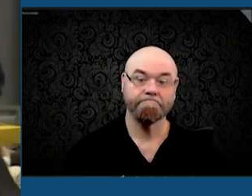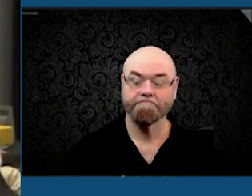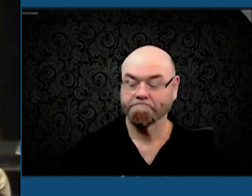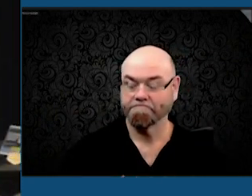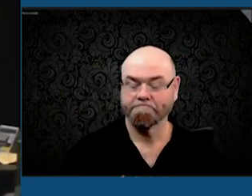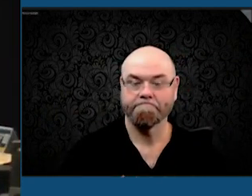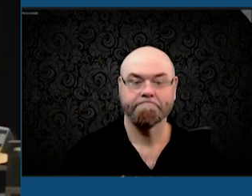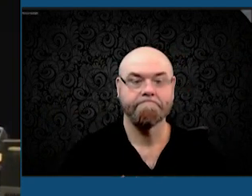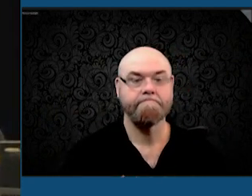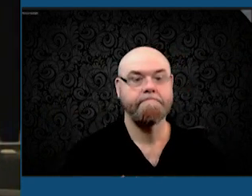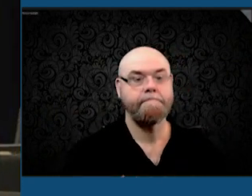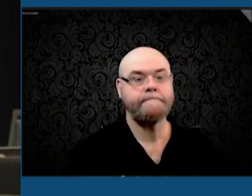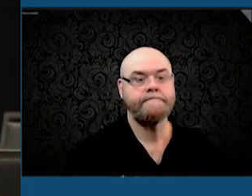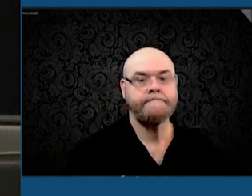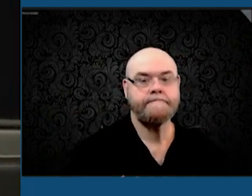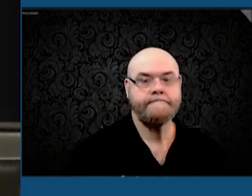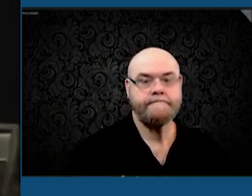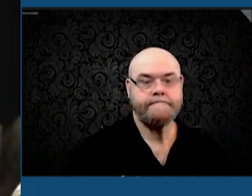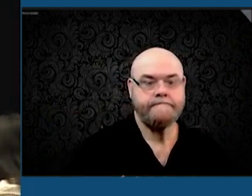knowing how to spend time.